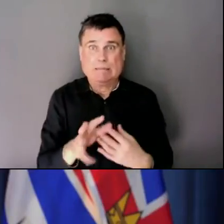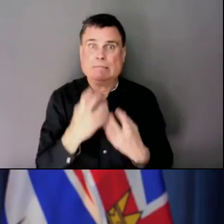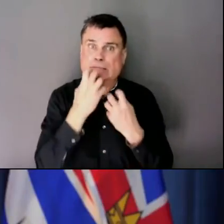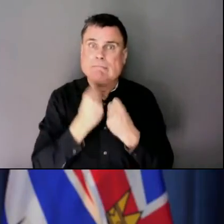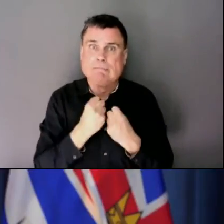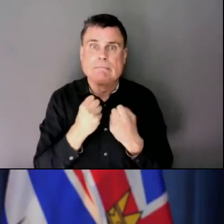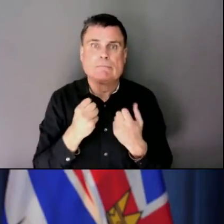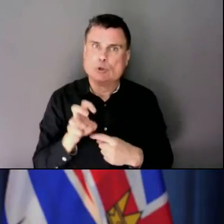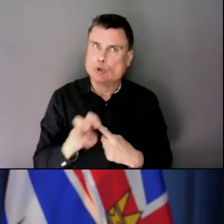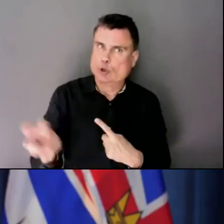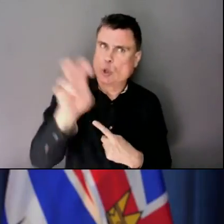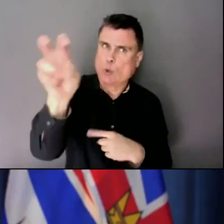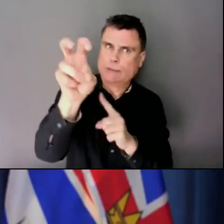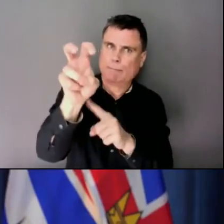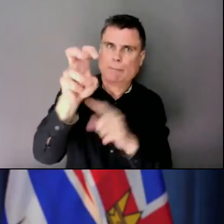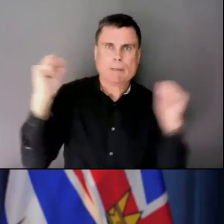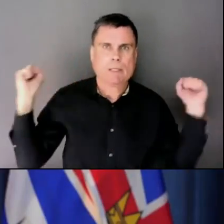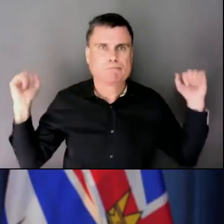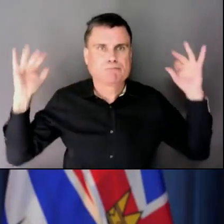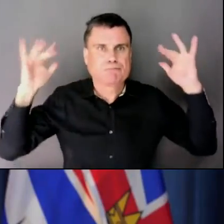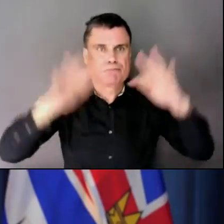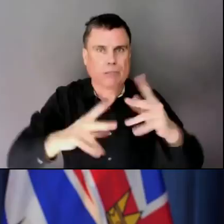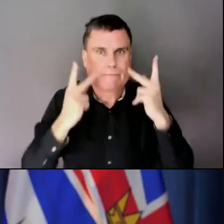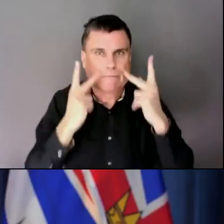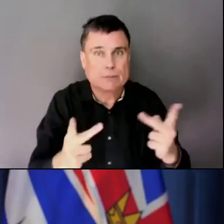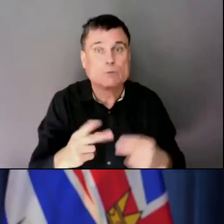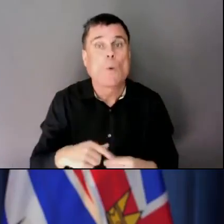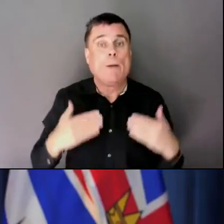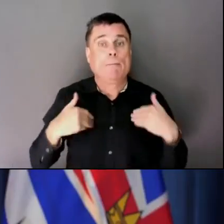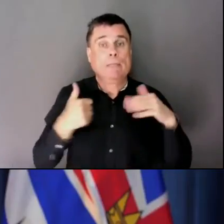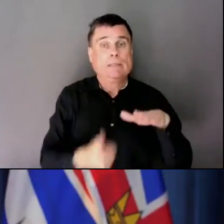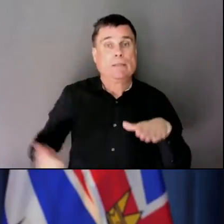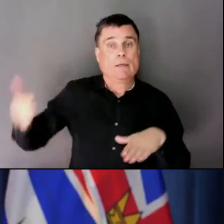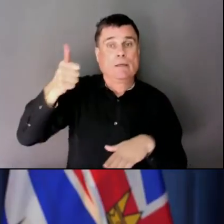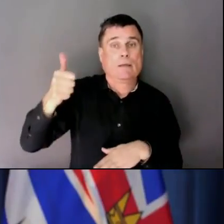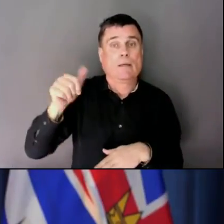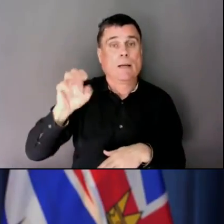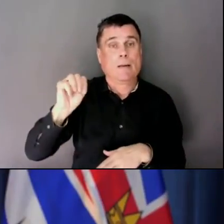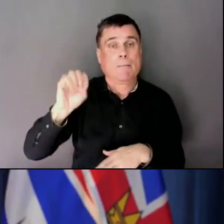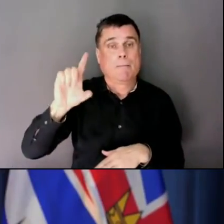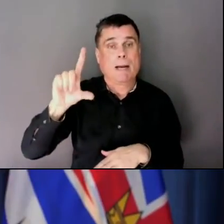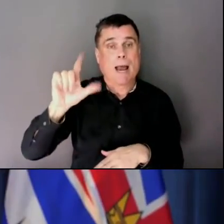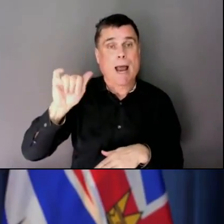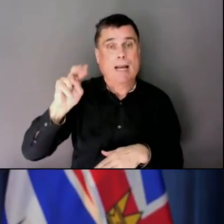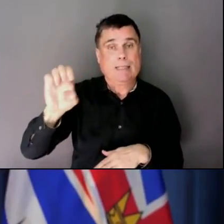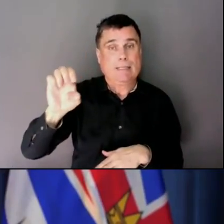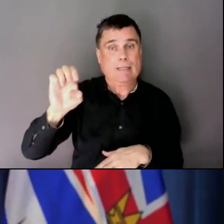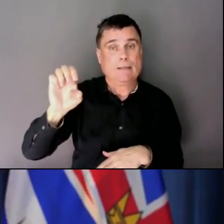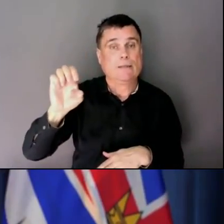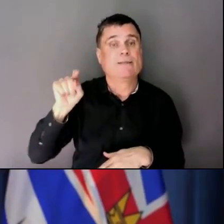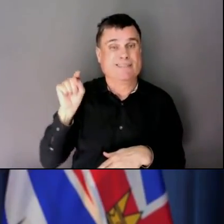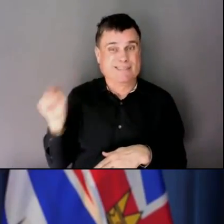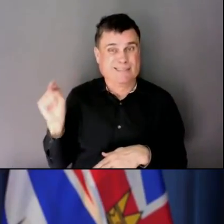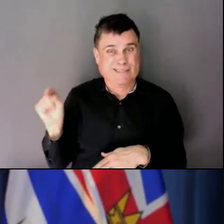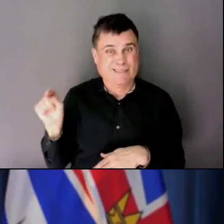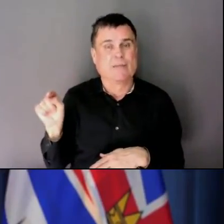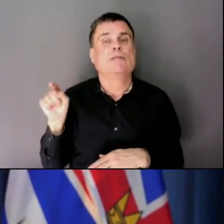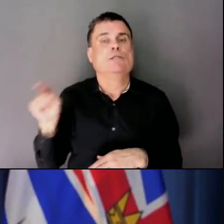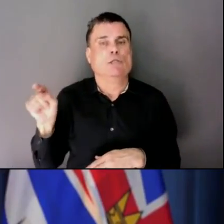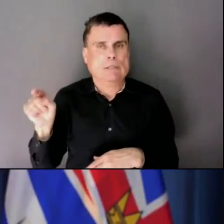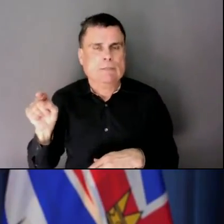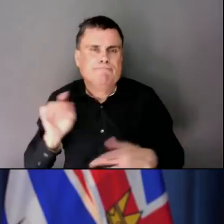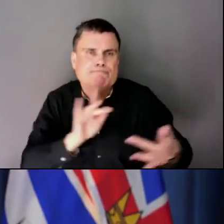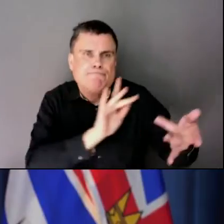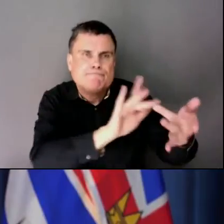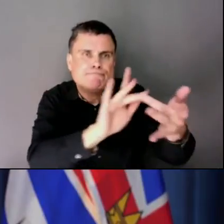been engaging as well with small providers, tourist operators, and large-scale operators to try and find the best way for the